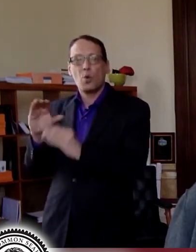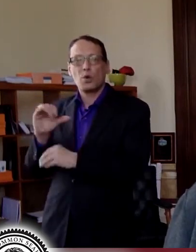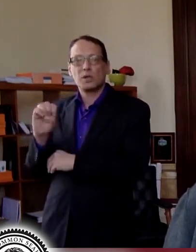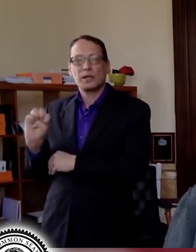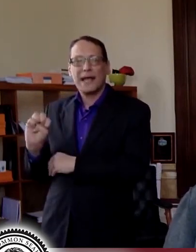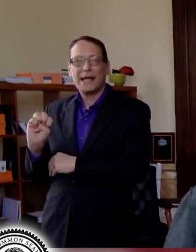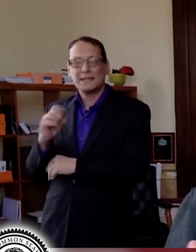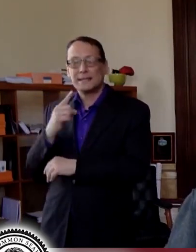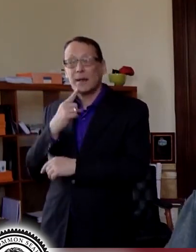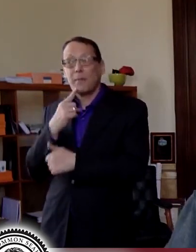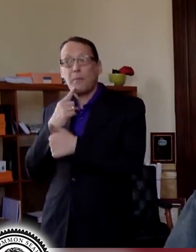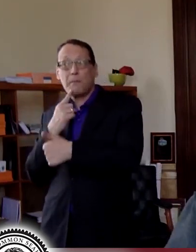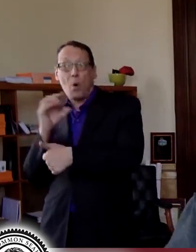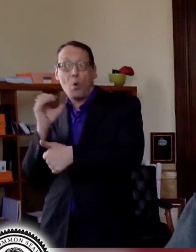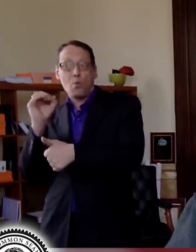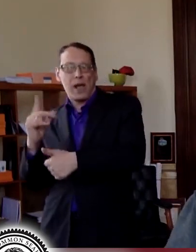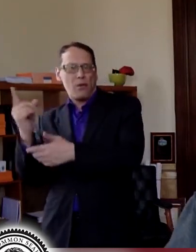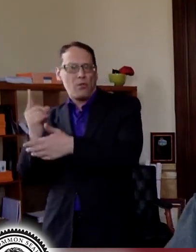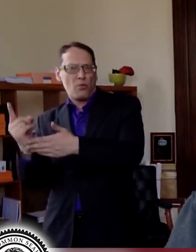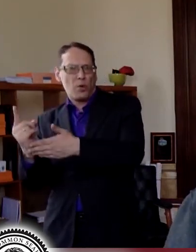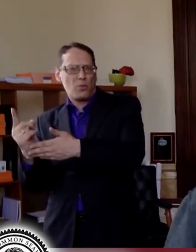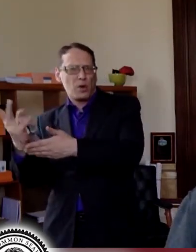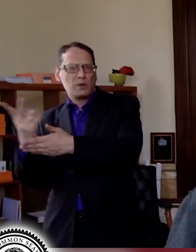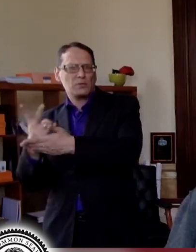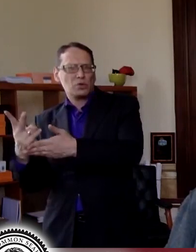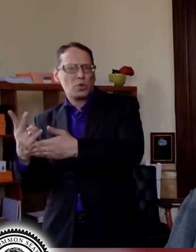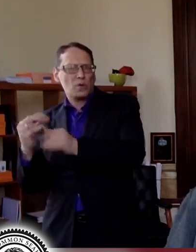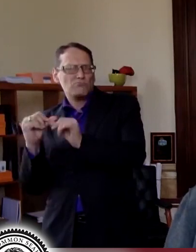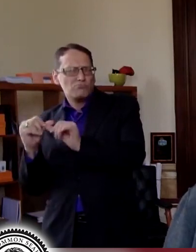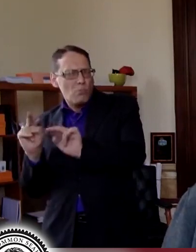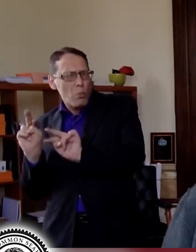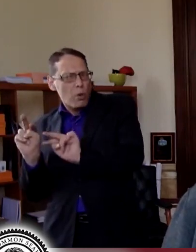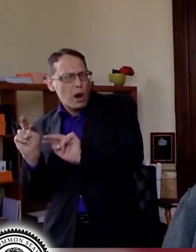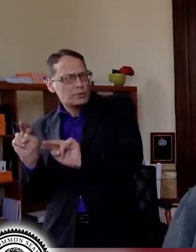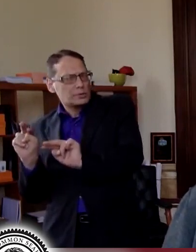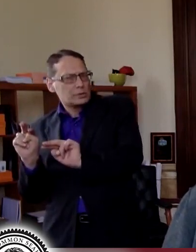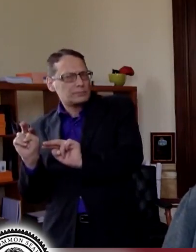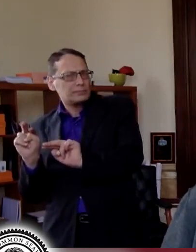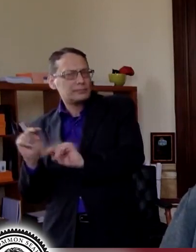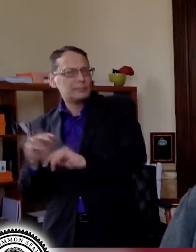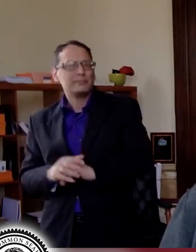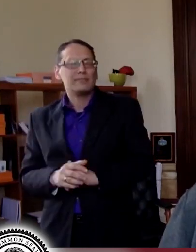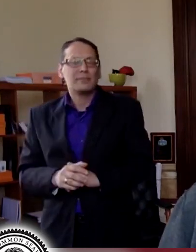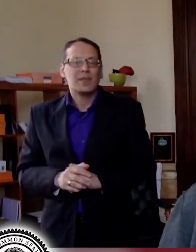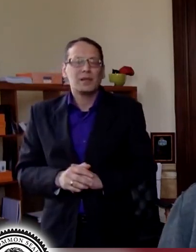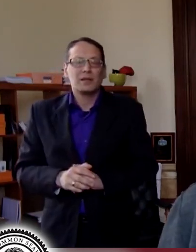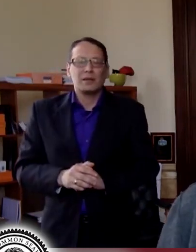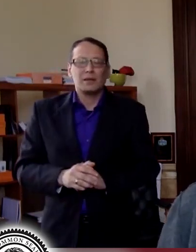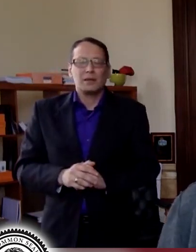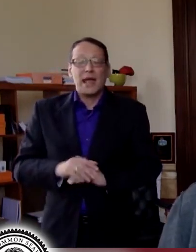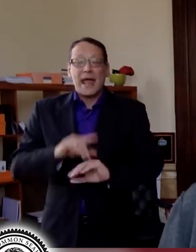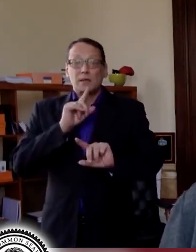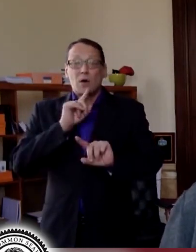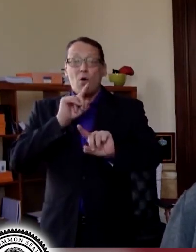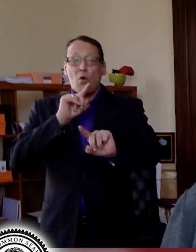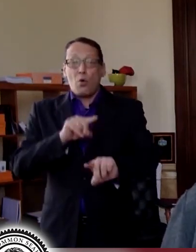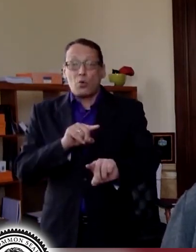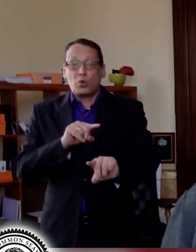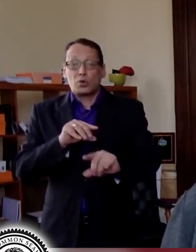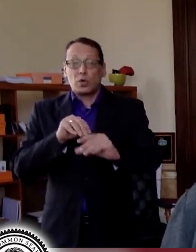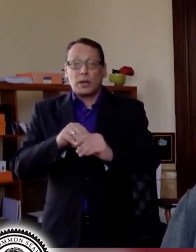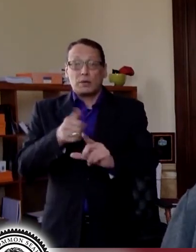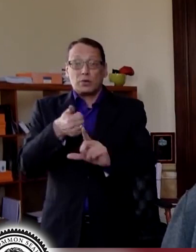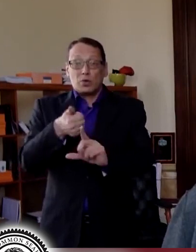say, well, it's going to be another week or another 2 weeks. We're going to continue to watch the data. So the orders apply in your